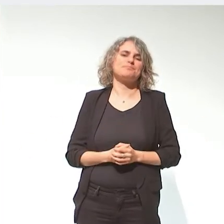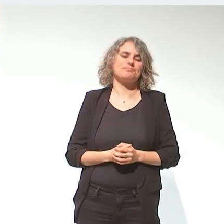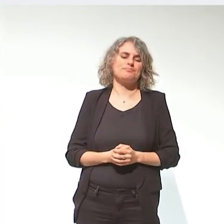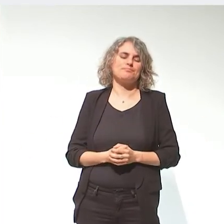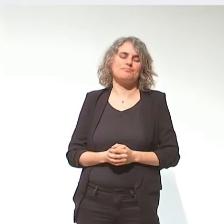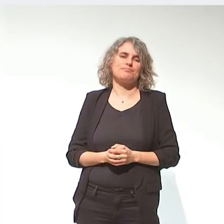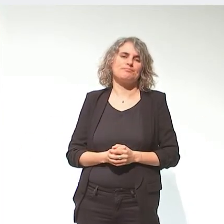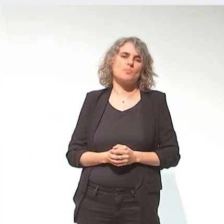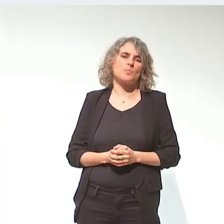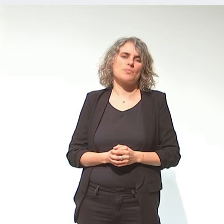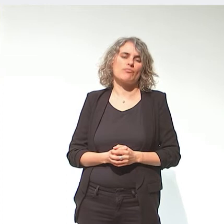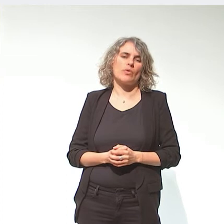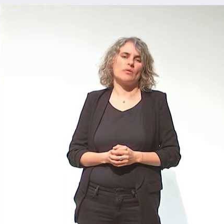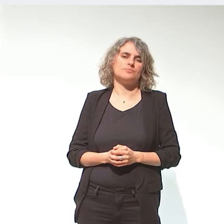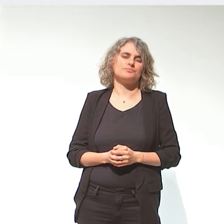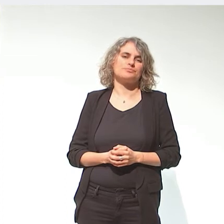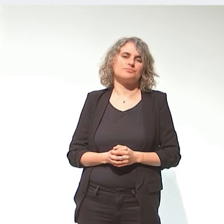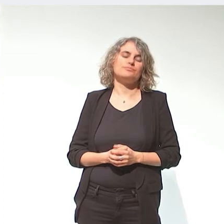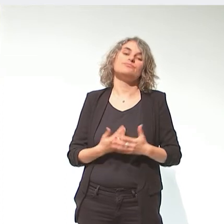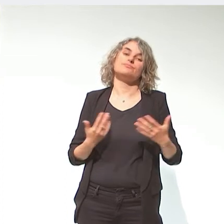supporting the mainstream schools